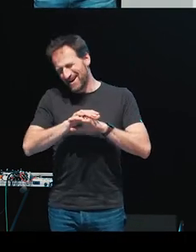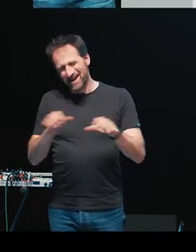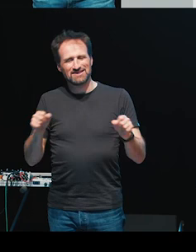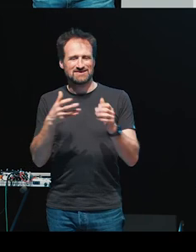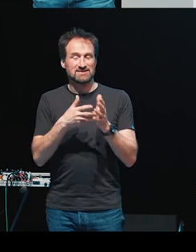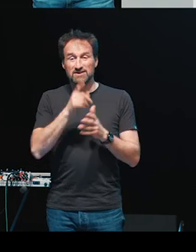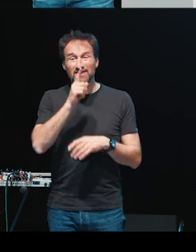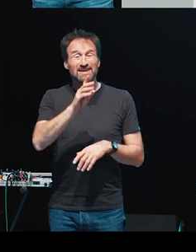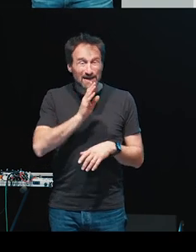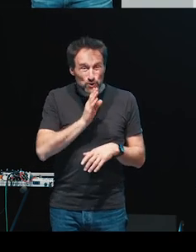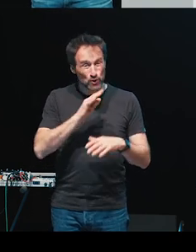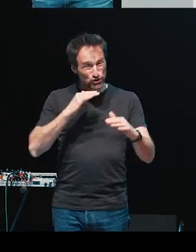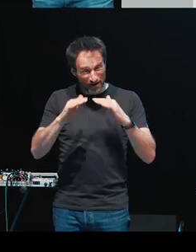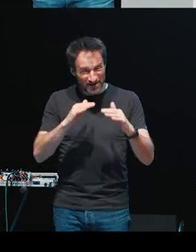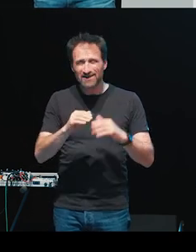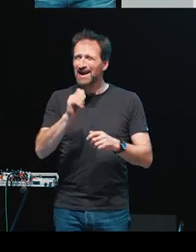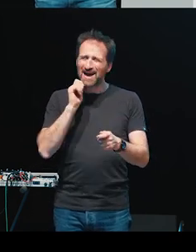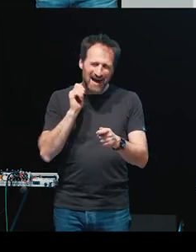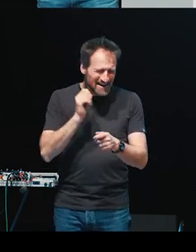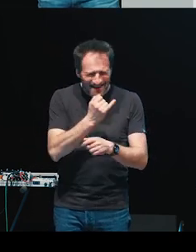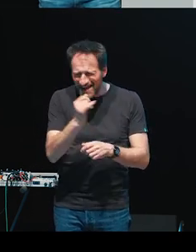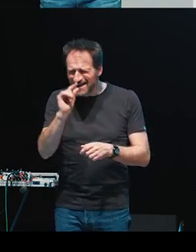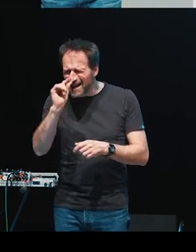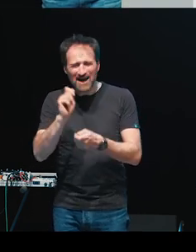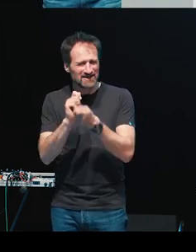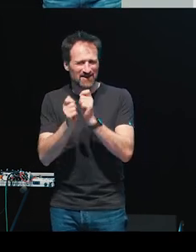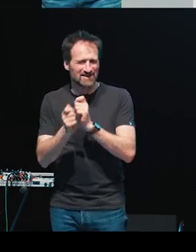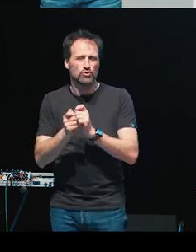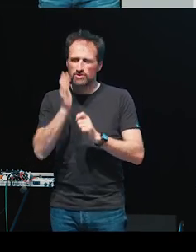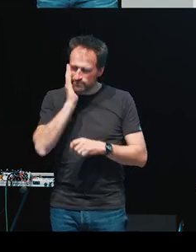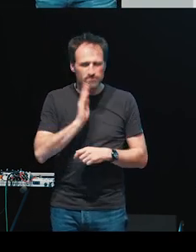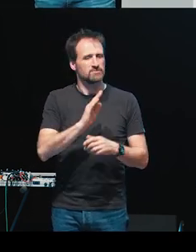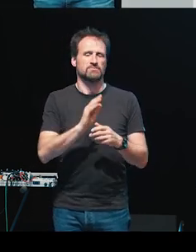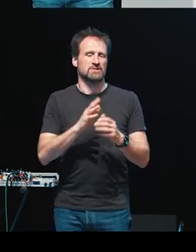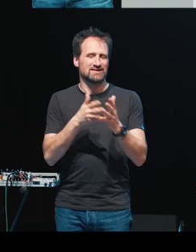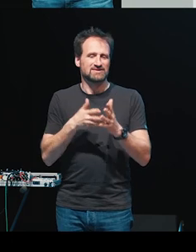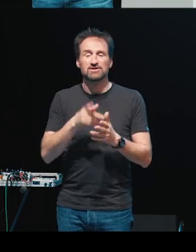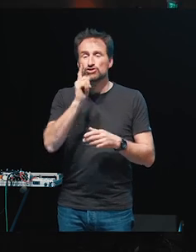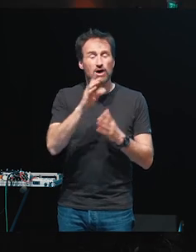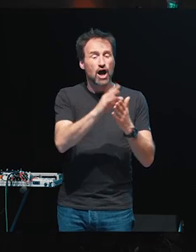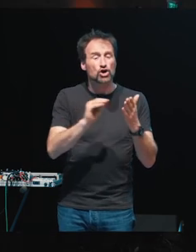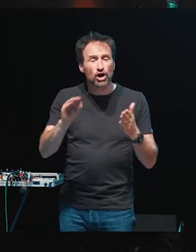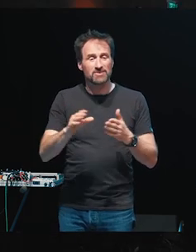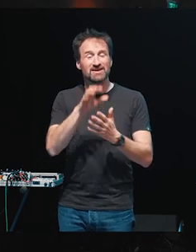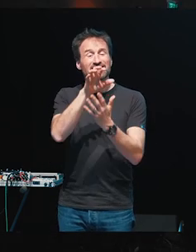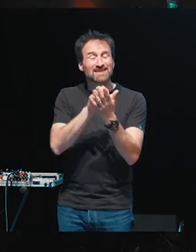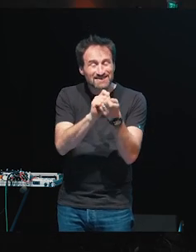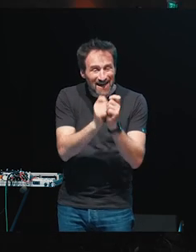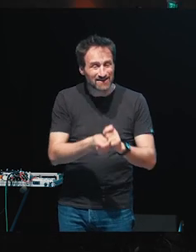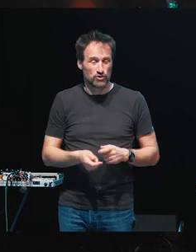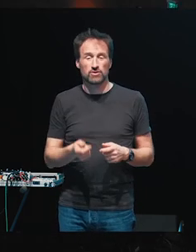you test every small changes. You test even the copy, every text changes, image, size, the